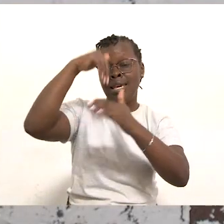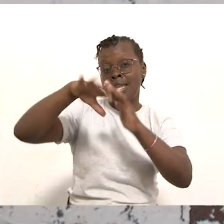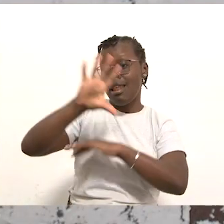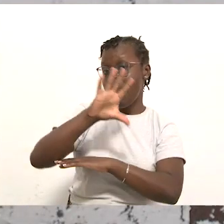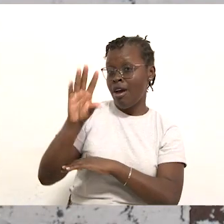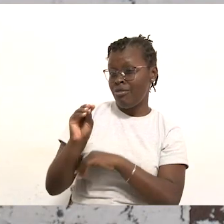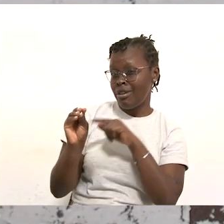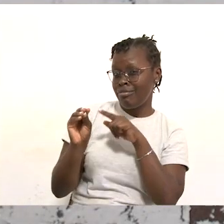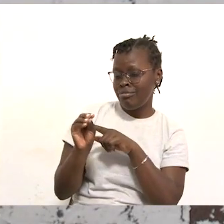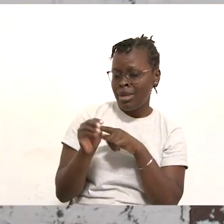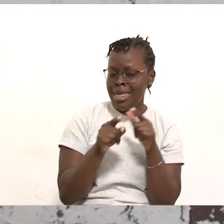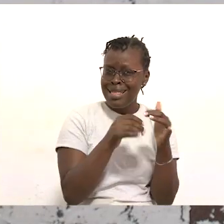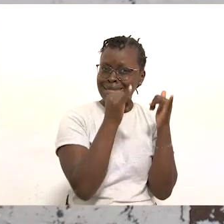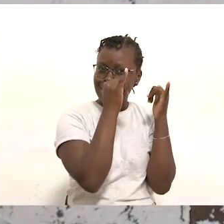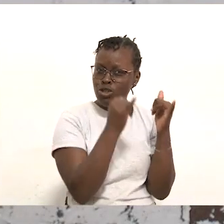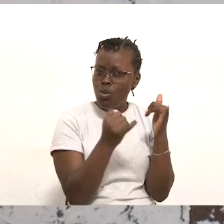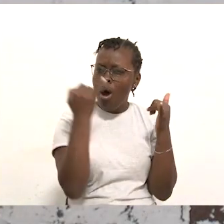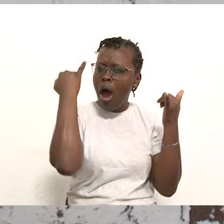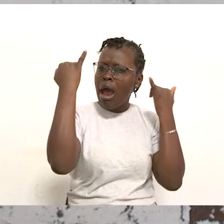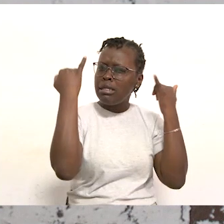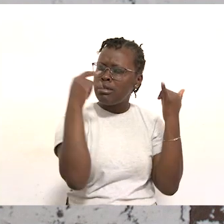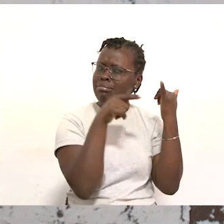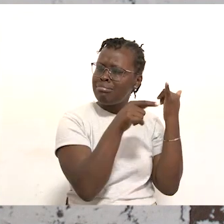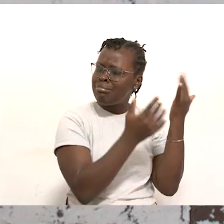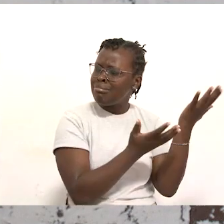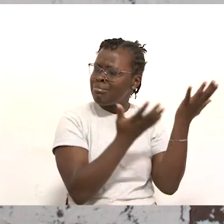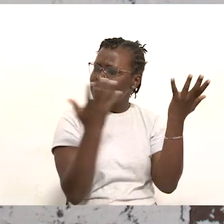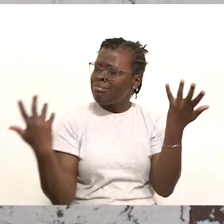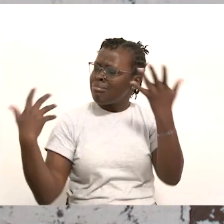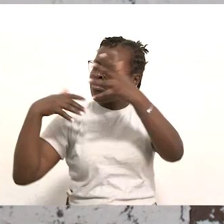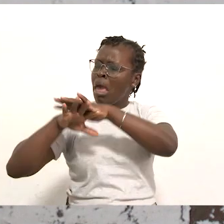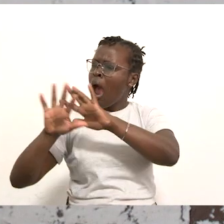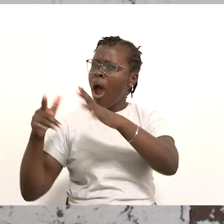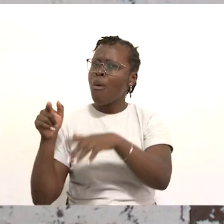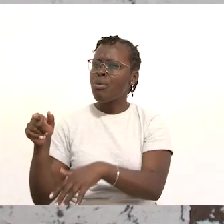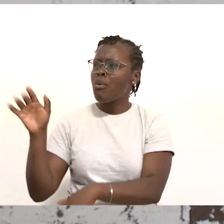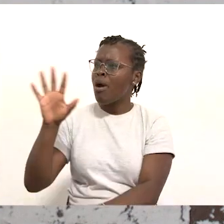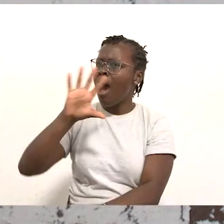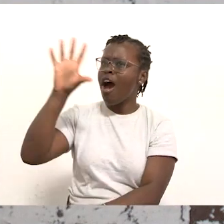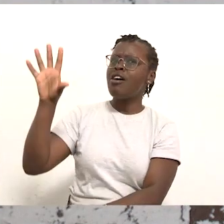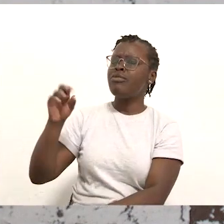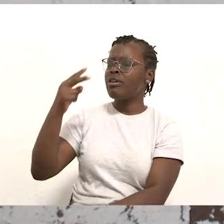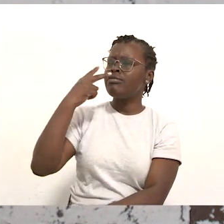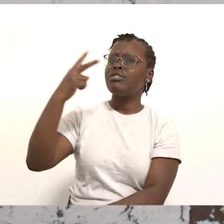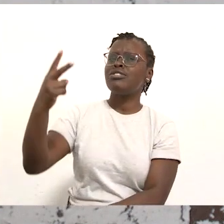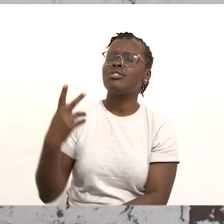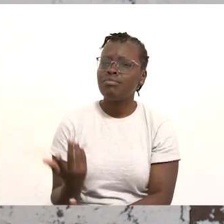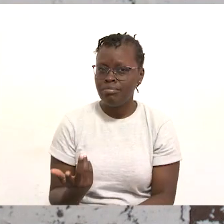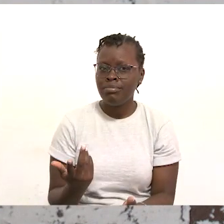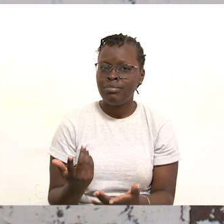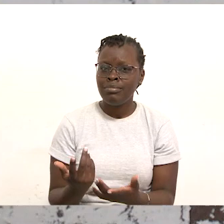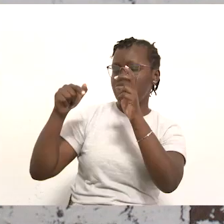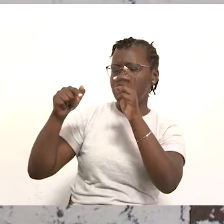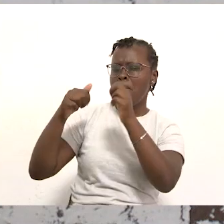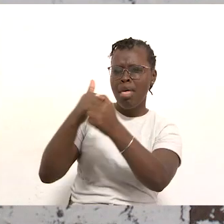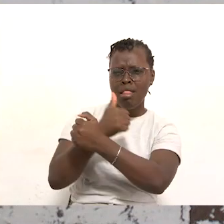these new reforms prepare Kenyan students for the 21st century? And how does EdTech fit into that landscape, specifically here in